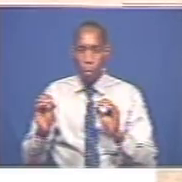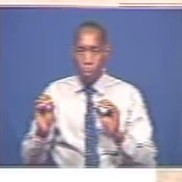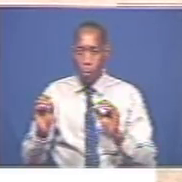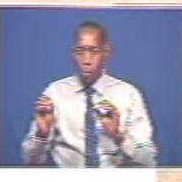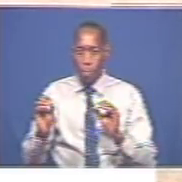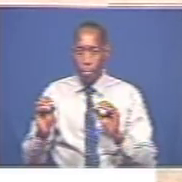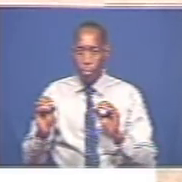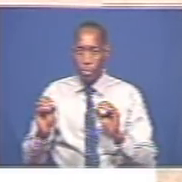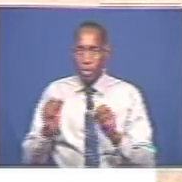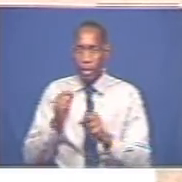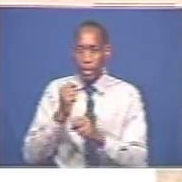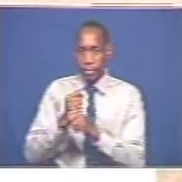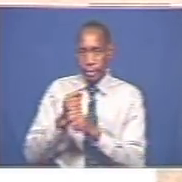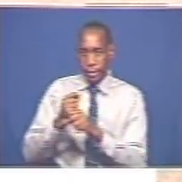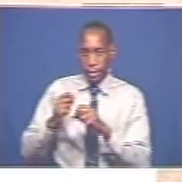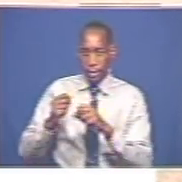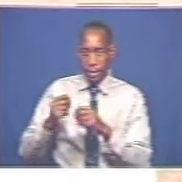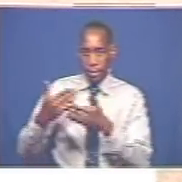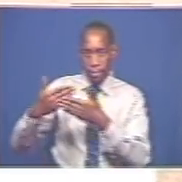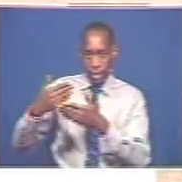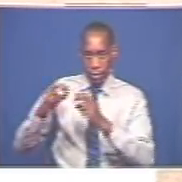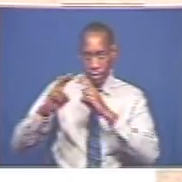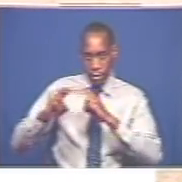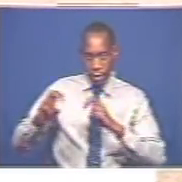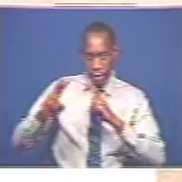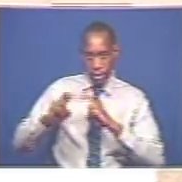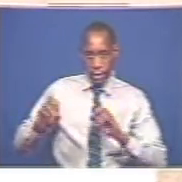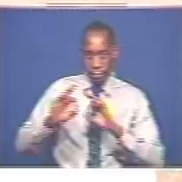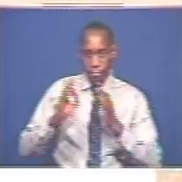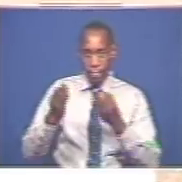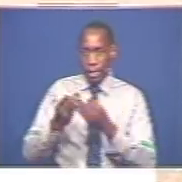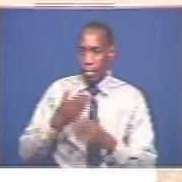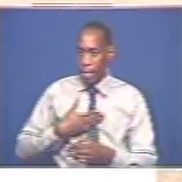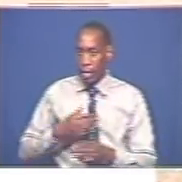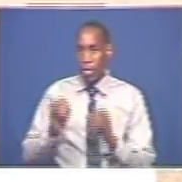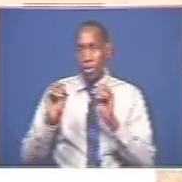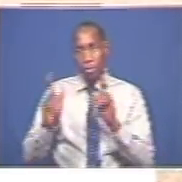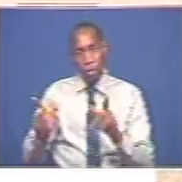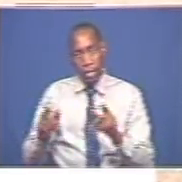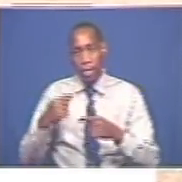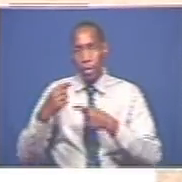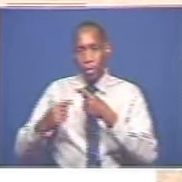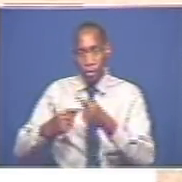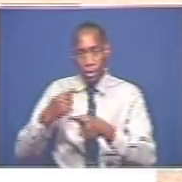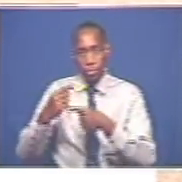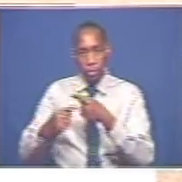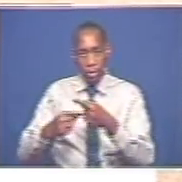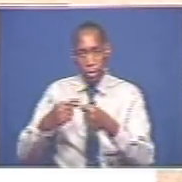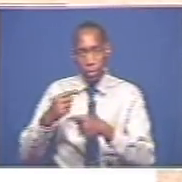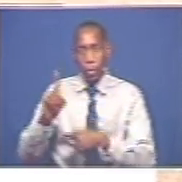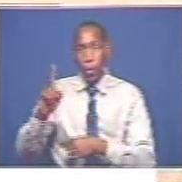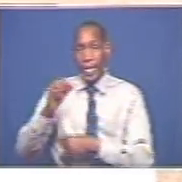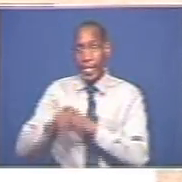They did a background check on my family, which is okay. That went on for 1 year.